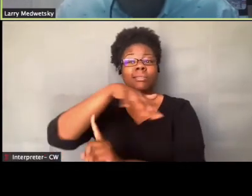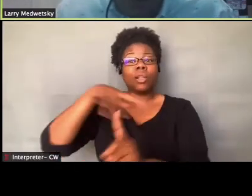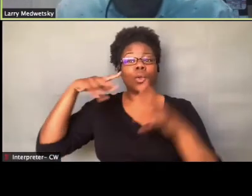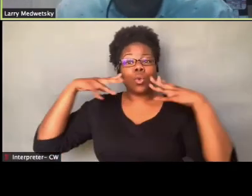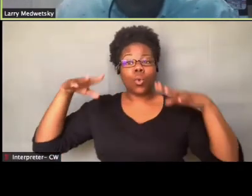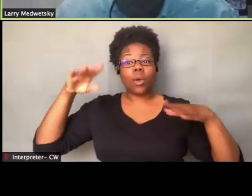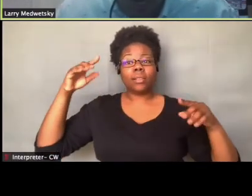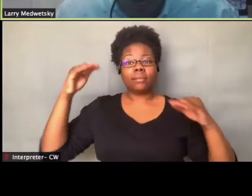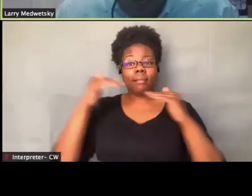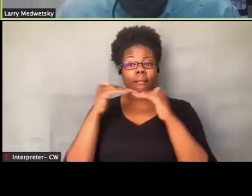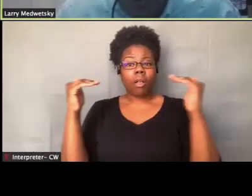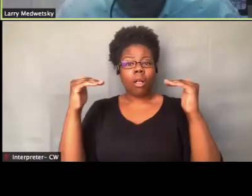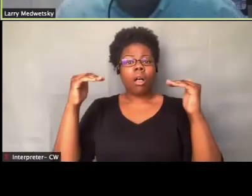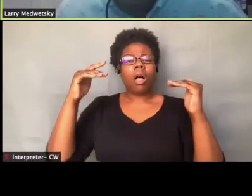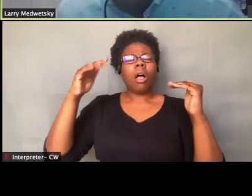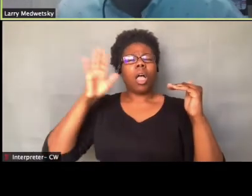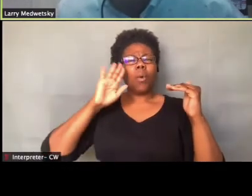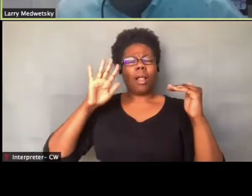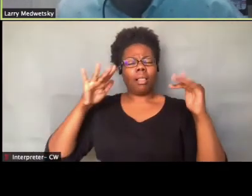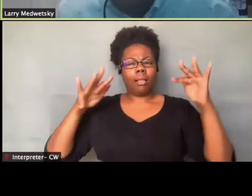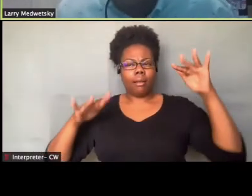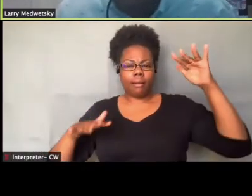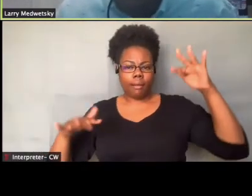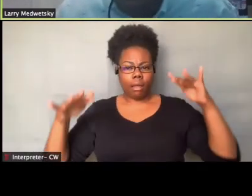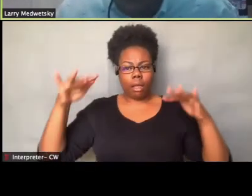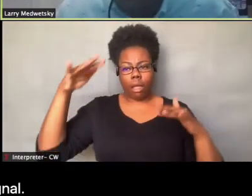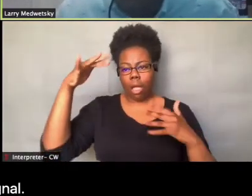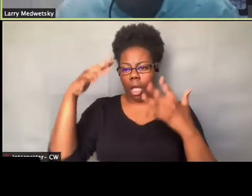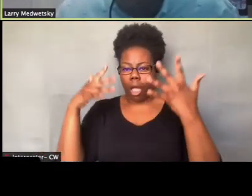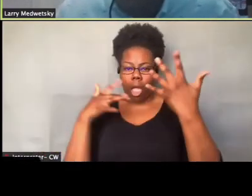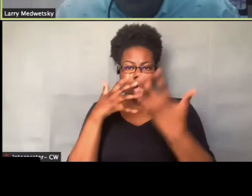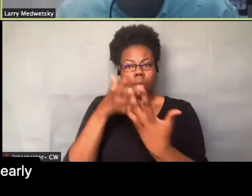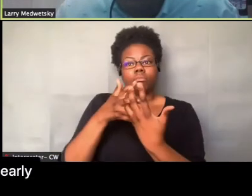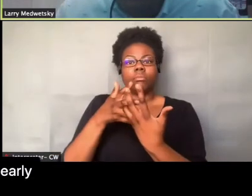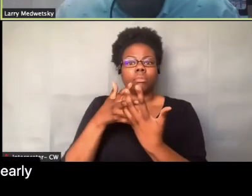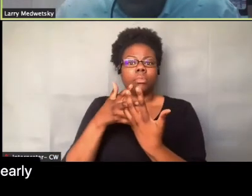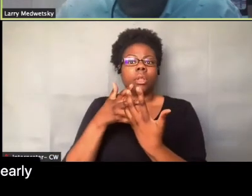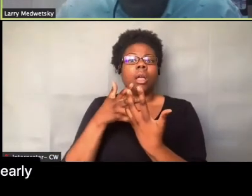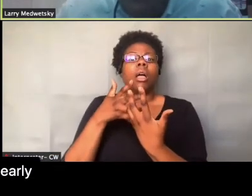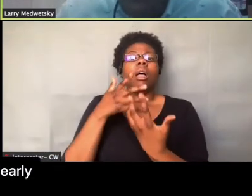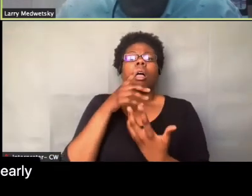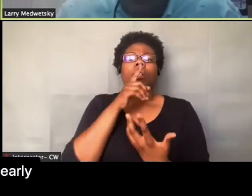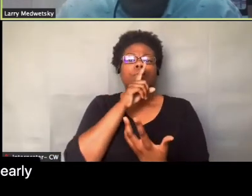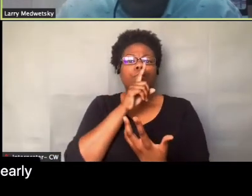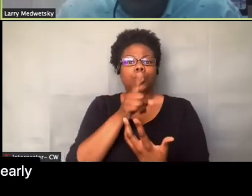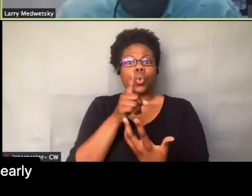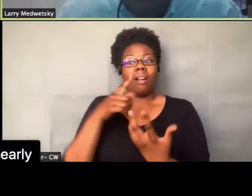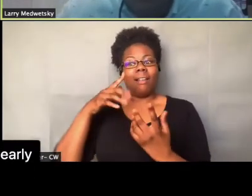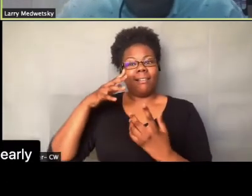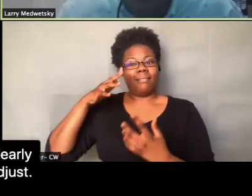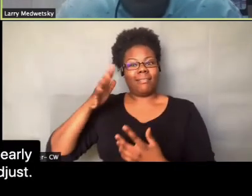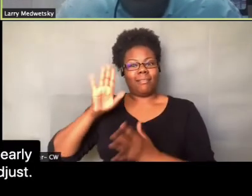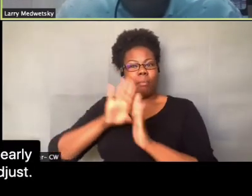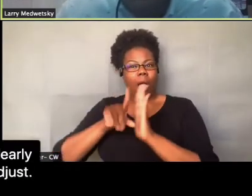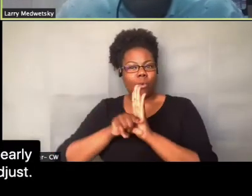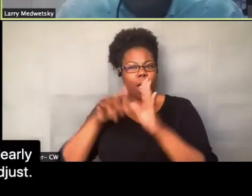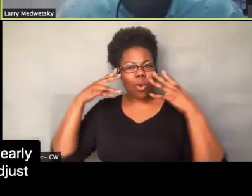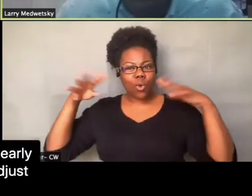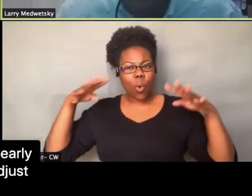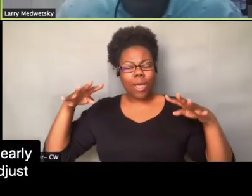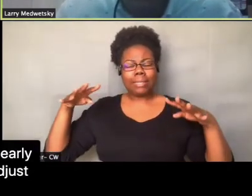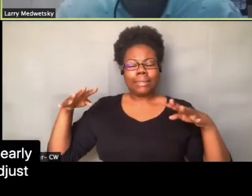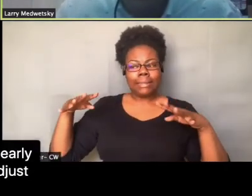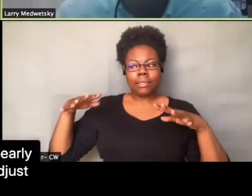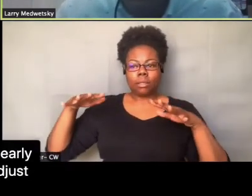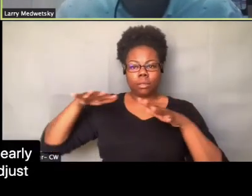to find and keep the radio signal clearly above the background noise. So analyze it and adjust the